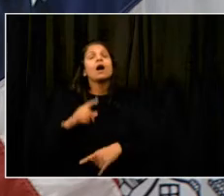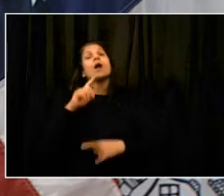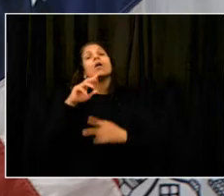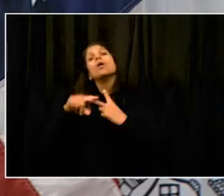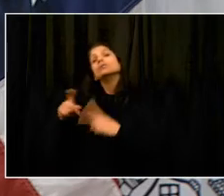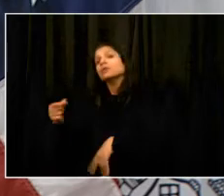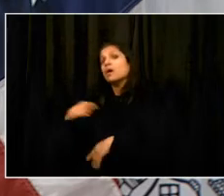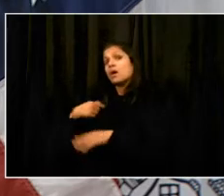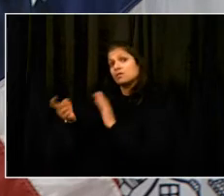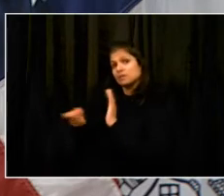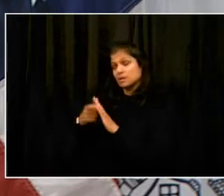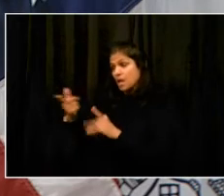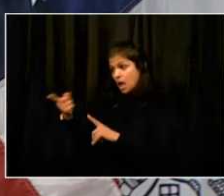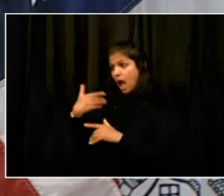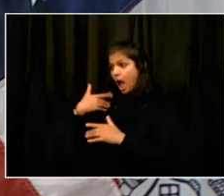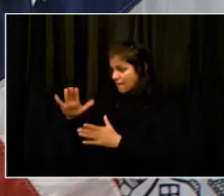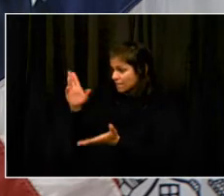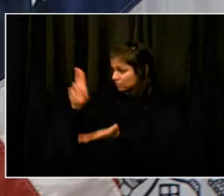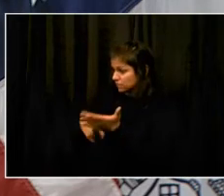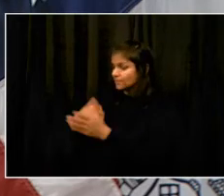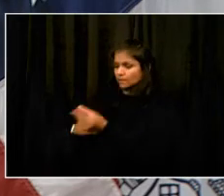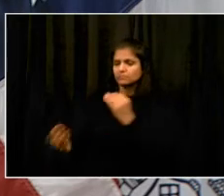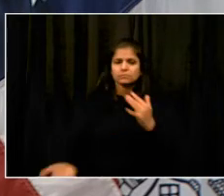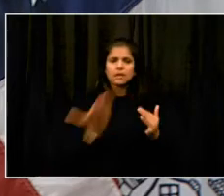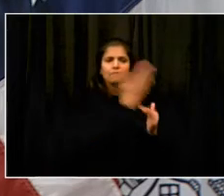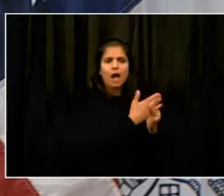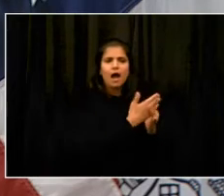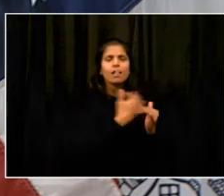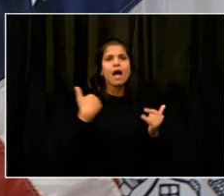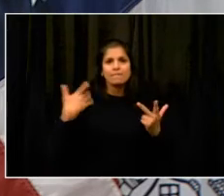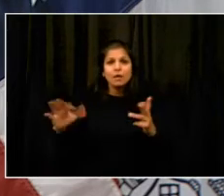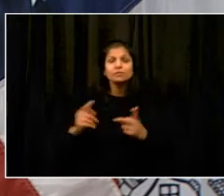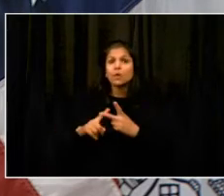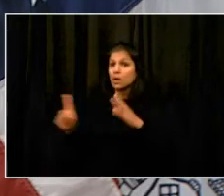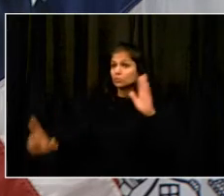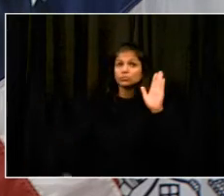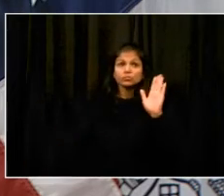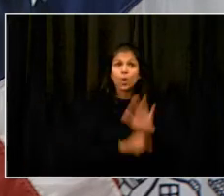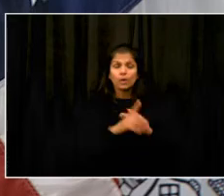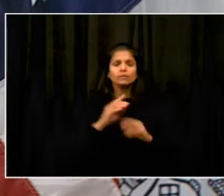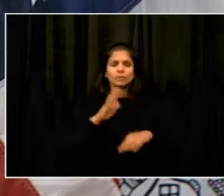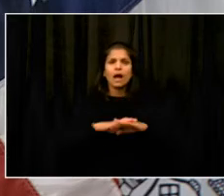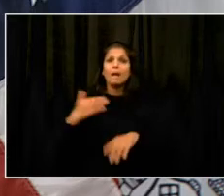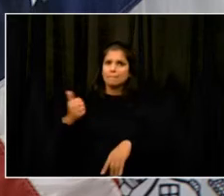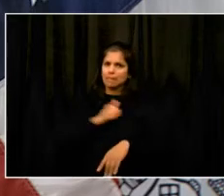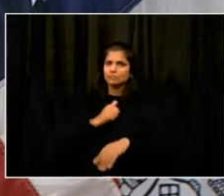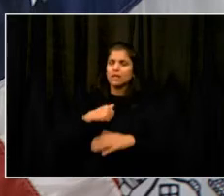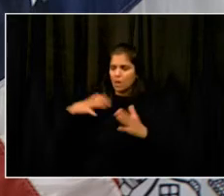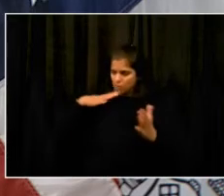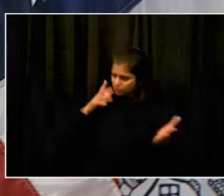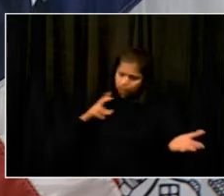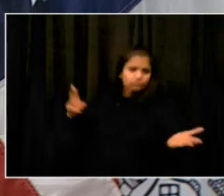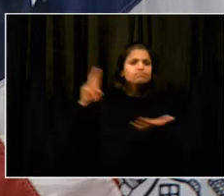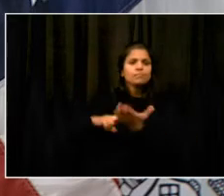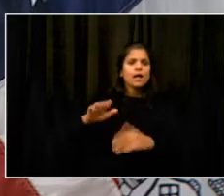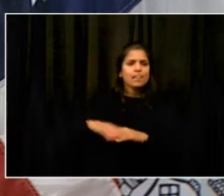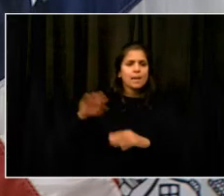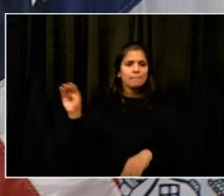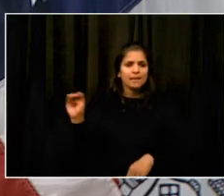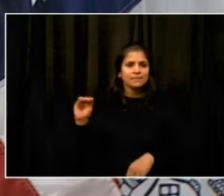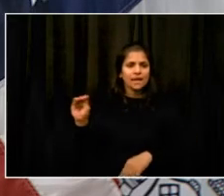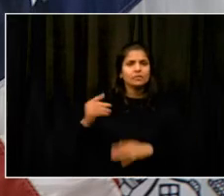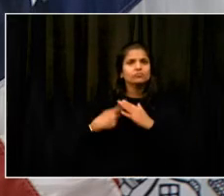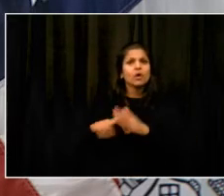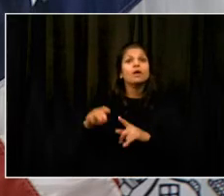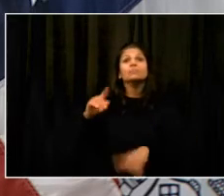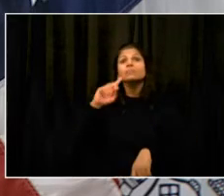week, or obviously a valid medical exemption from a healthcare professional. So we're really getting this message out intensely.